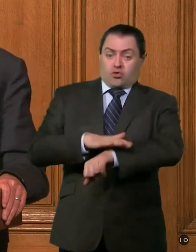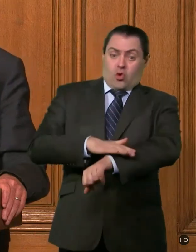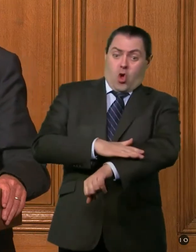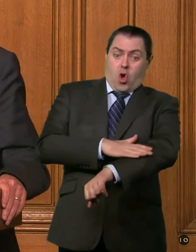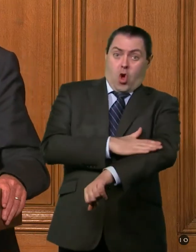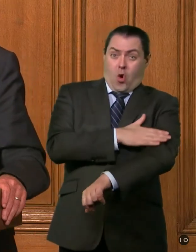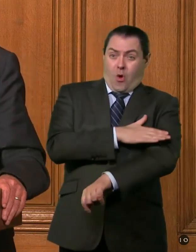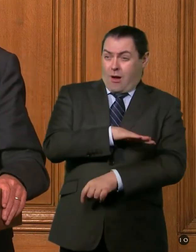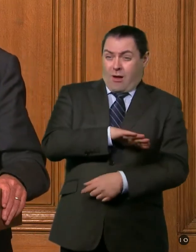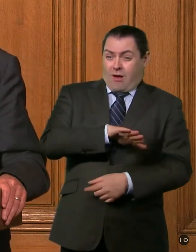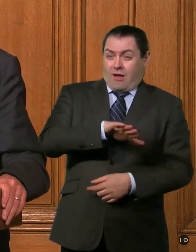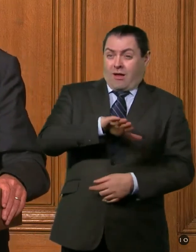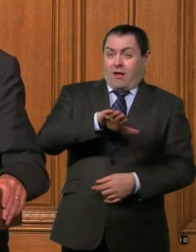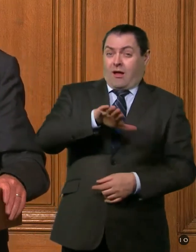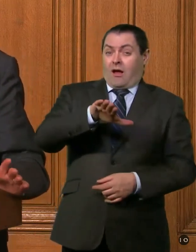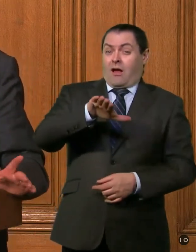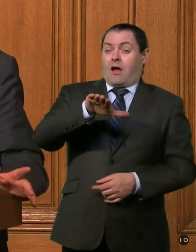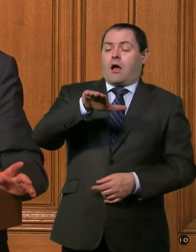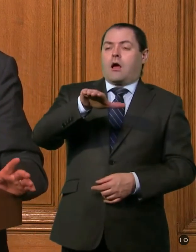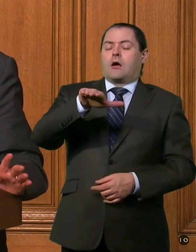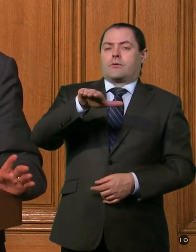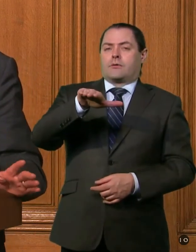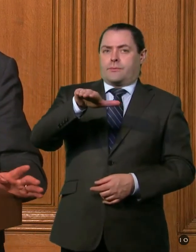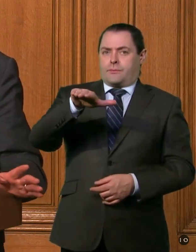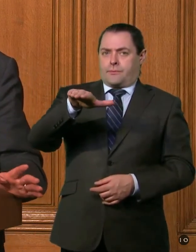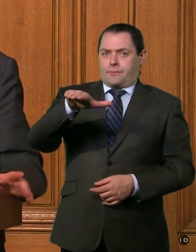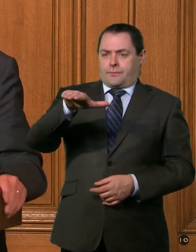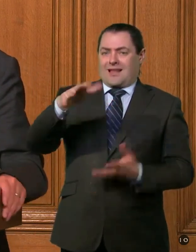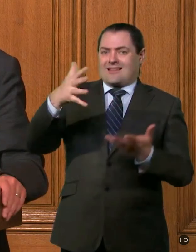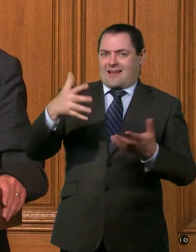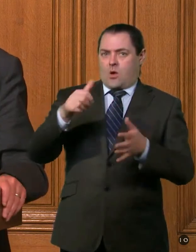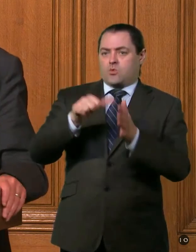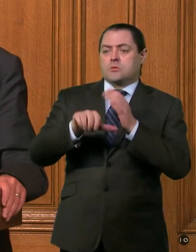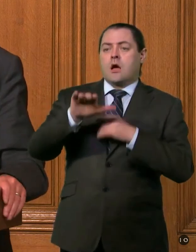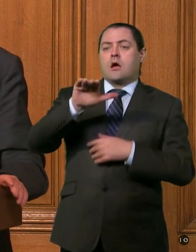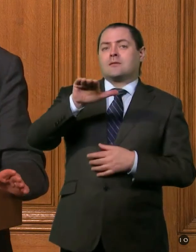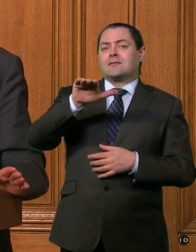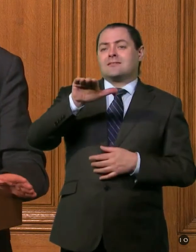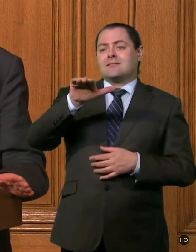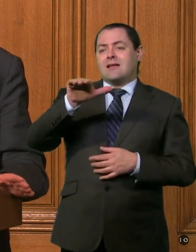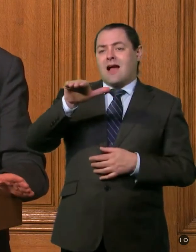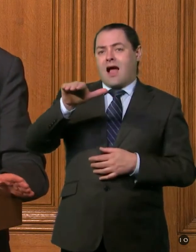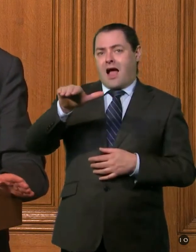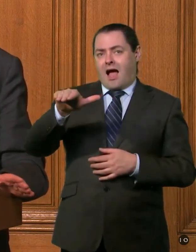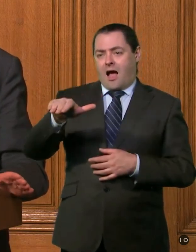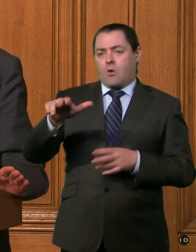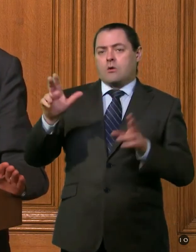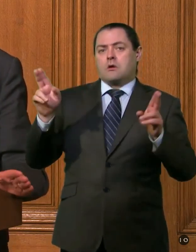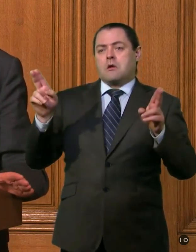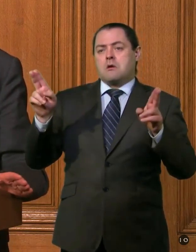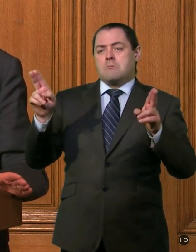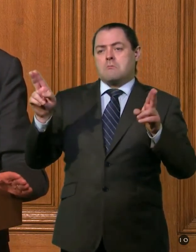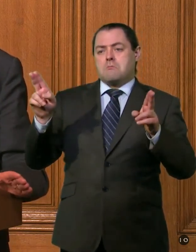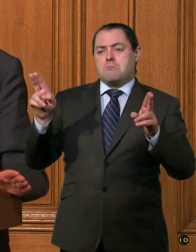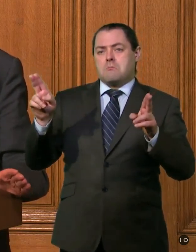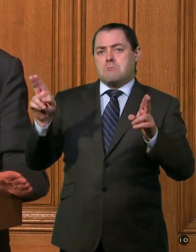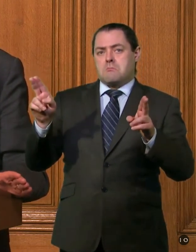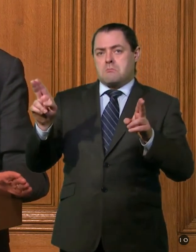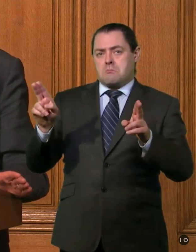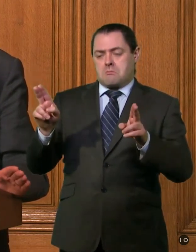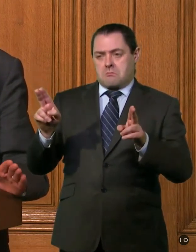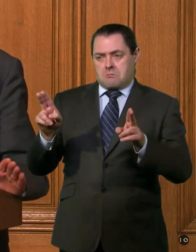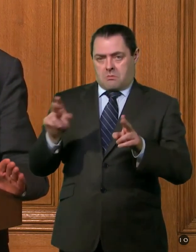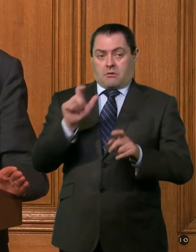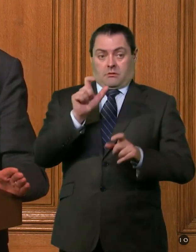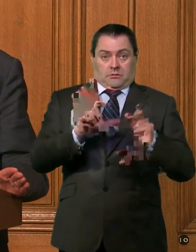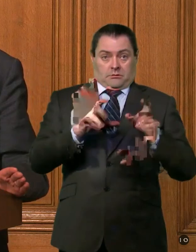plateau and is beginning to decline. And we see that in cases, we're beginning to see it in hospital admissions, and we're beginning to see it in